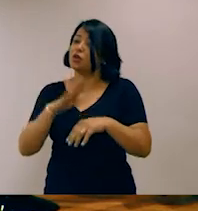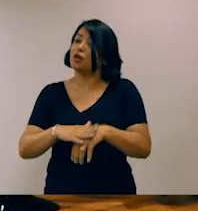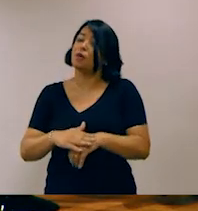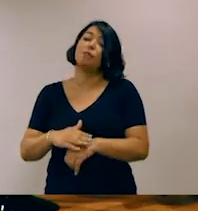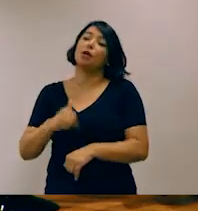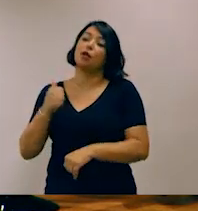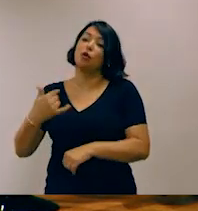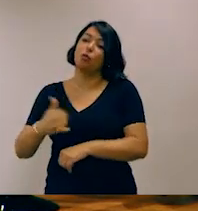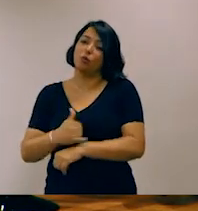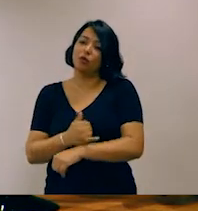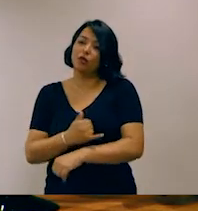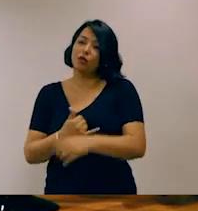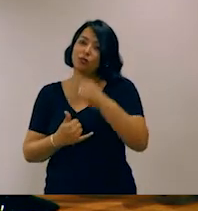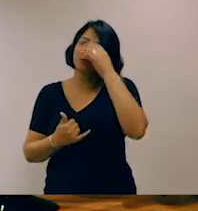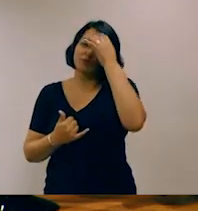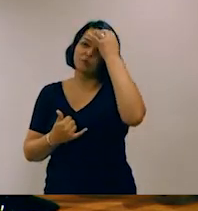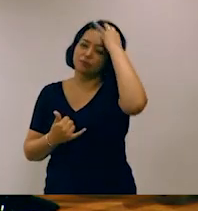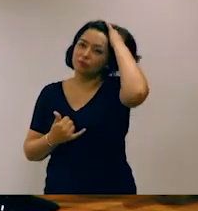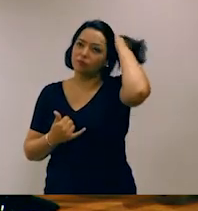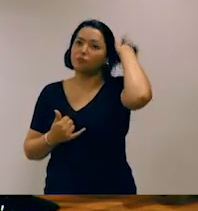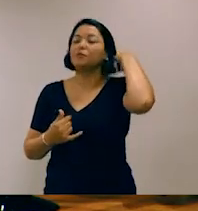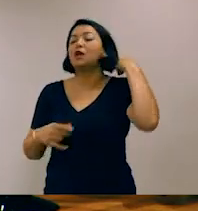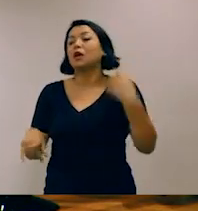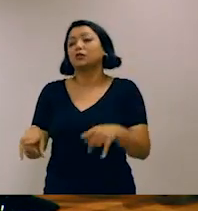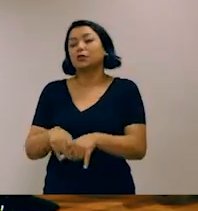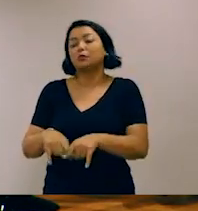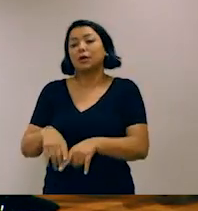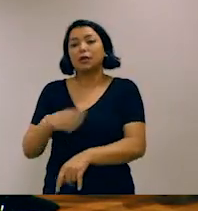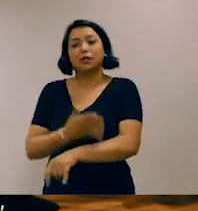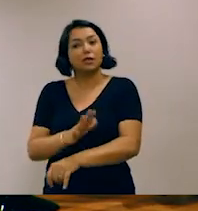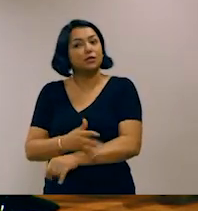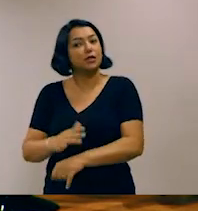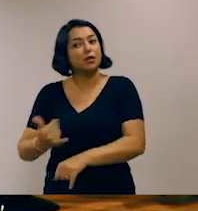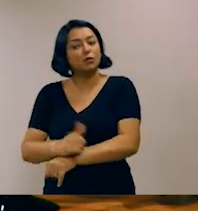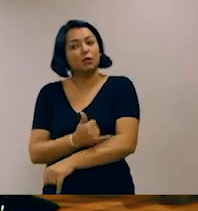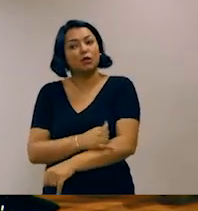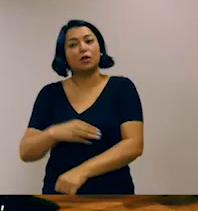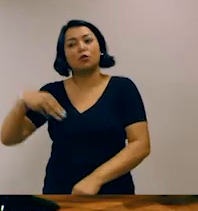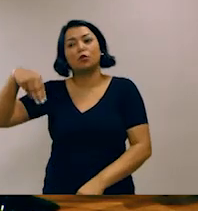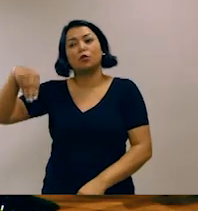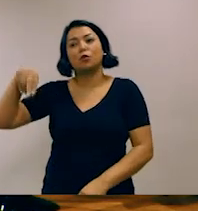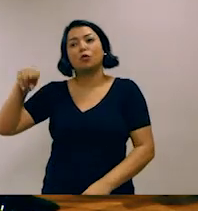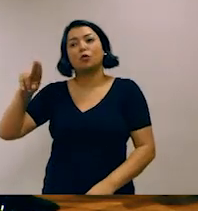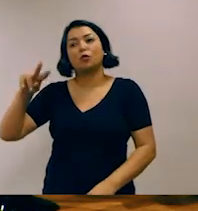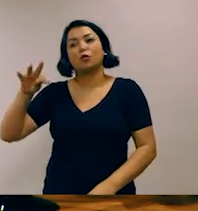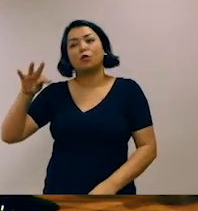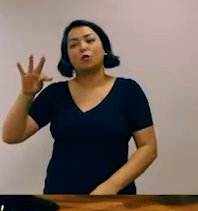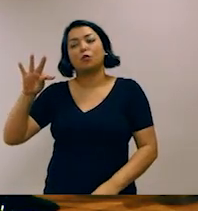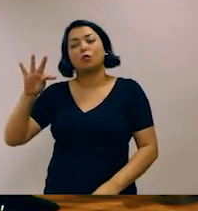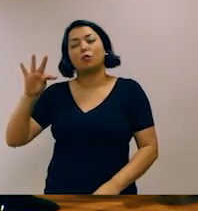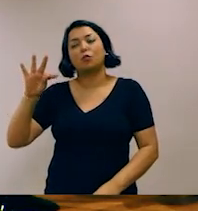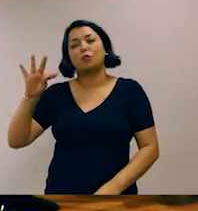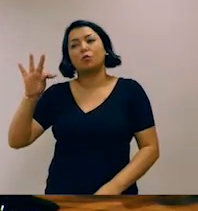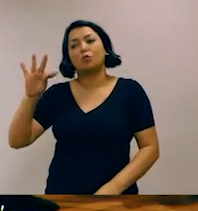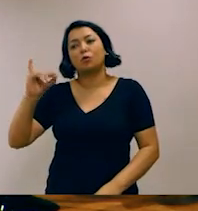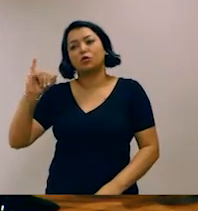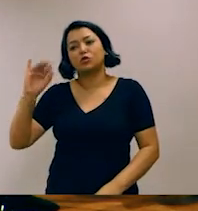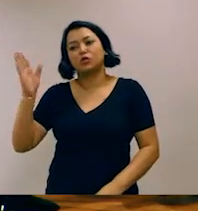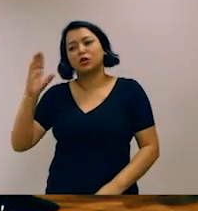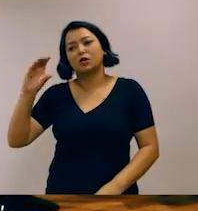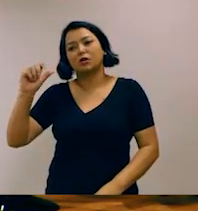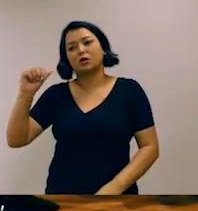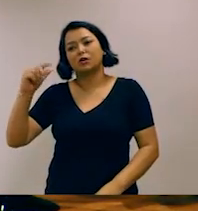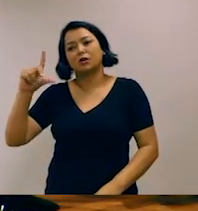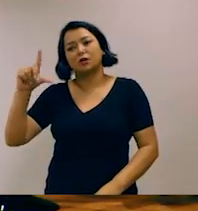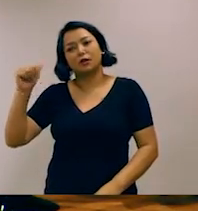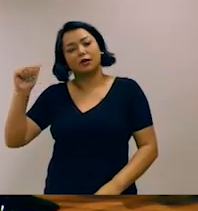I chose a model. Well, we also tested multi-class models, and as I mentioned before, in the end,